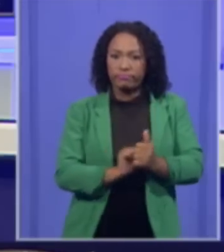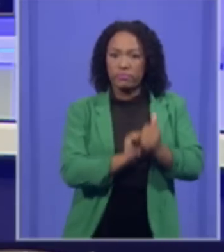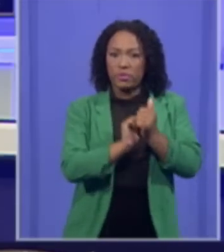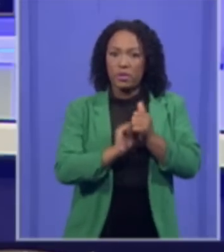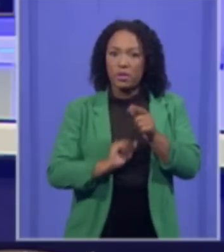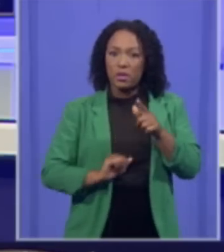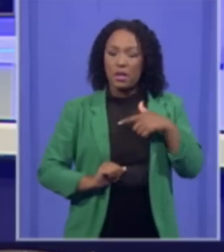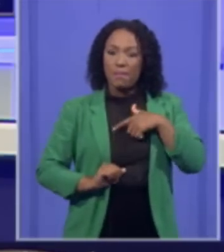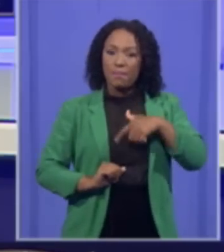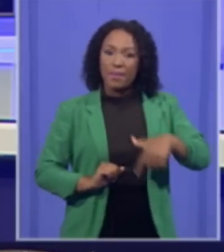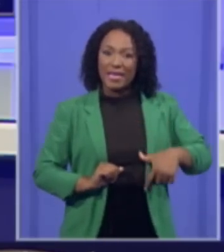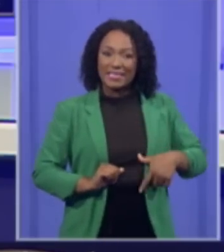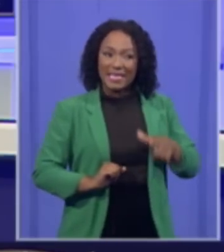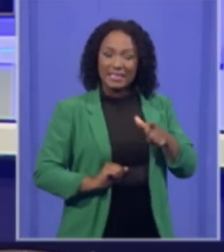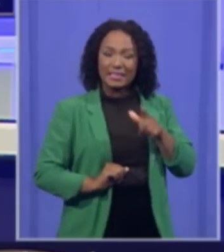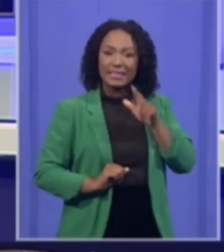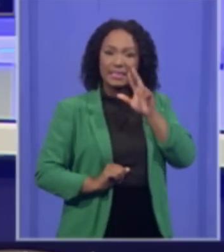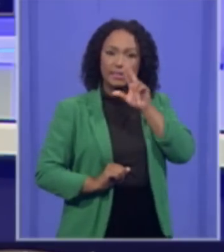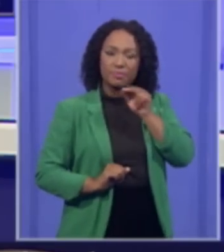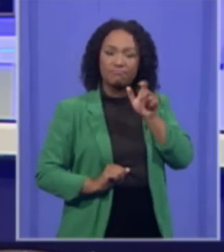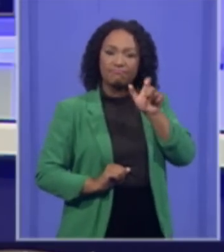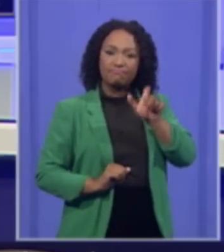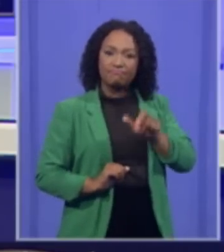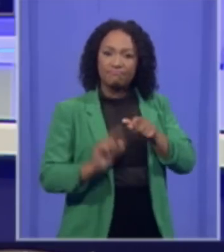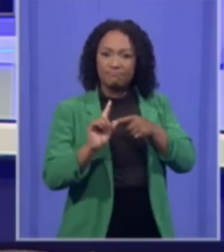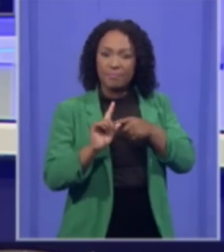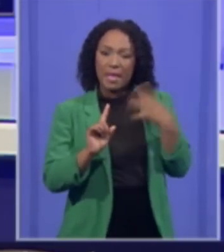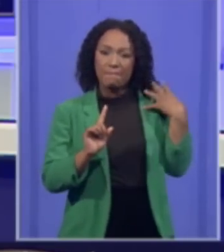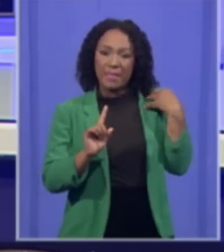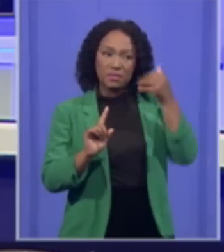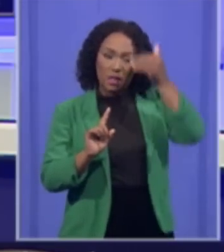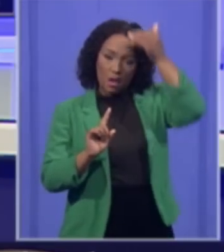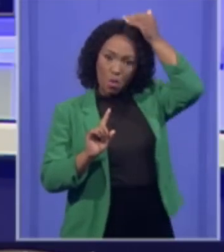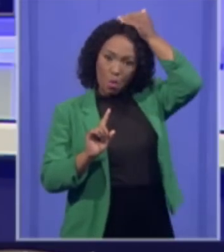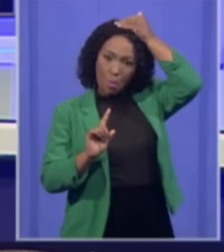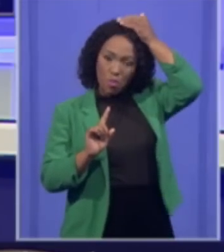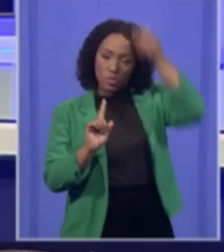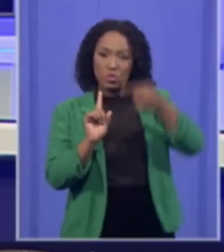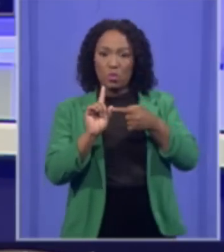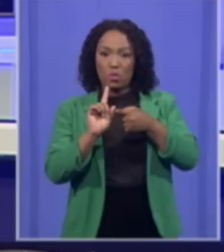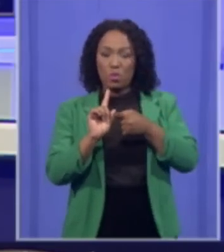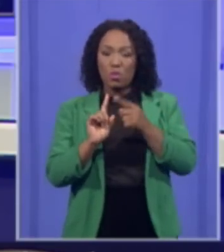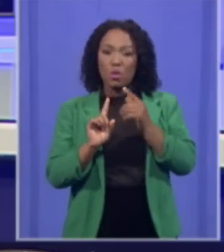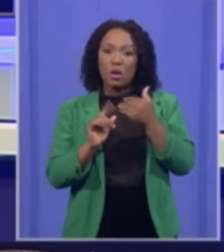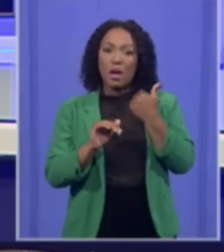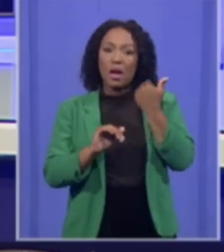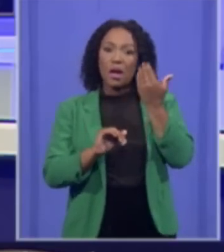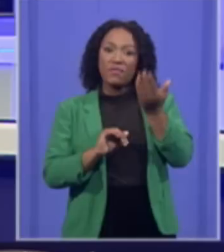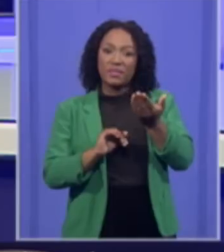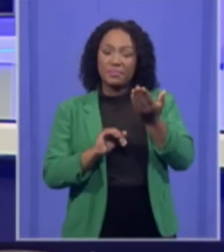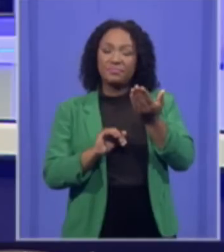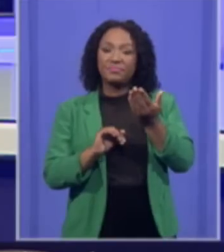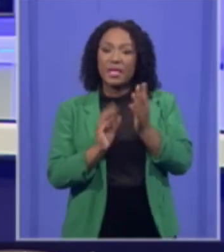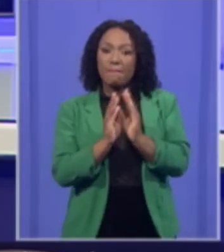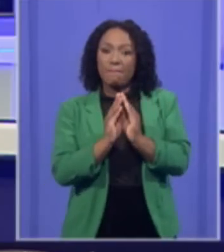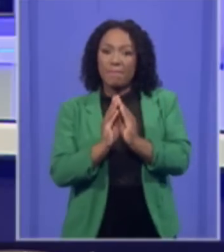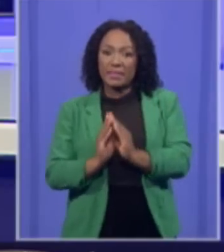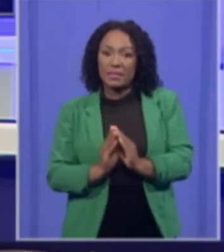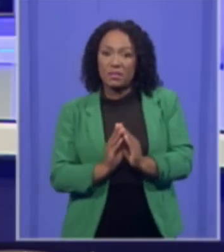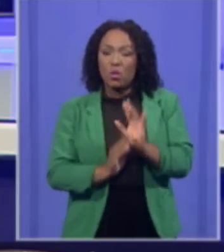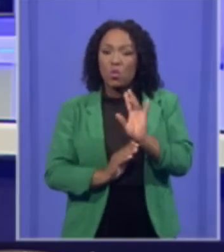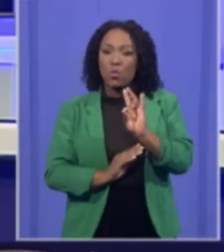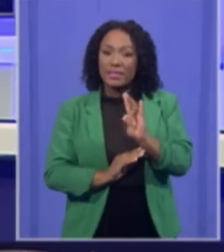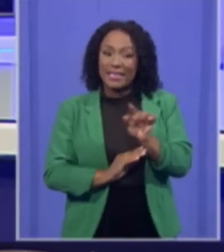mopresidente Khumbudzo Ntshavheni yo a bego a boledišana le boraditaba ka morago ga kopano ya kabinete ka